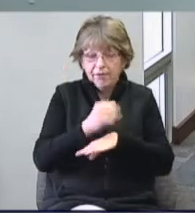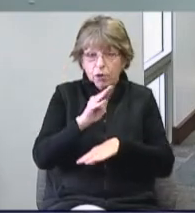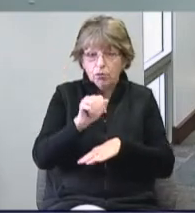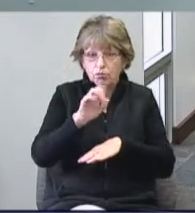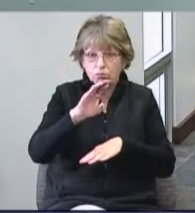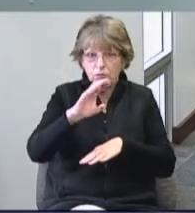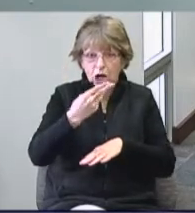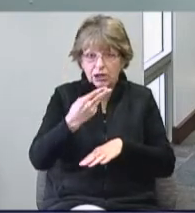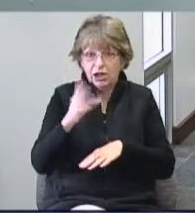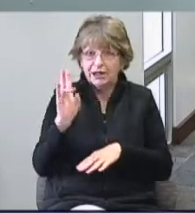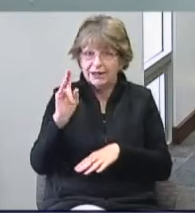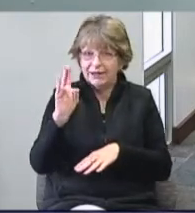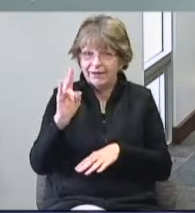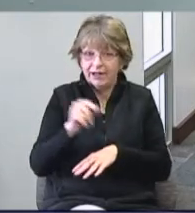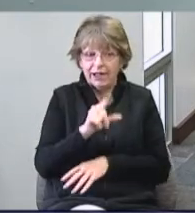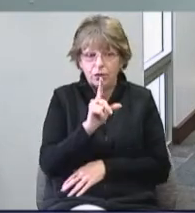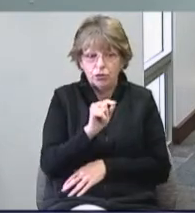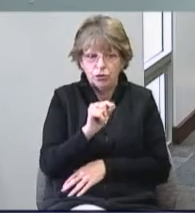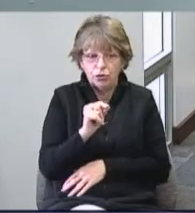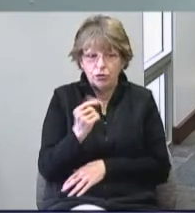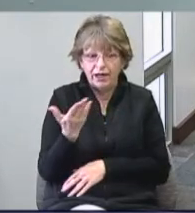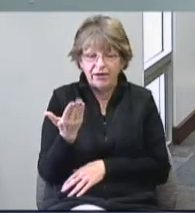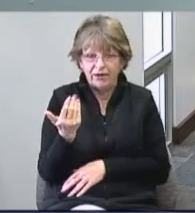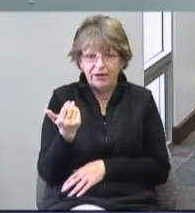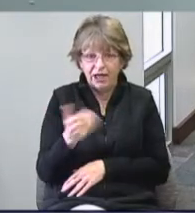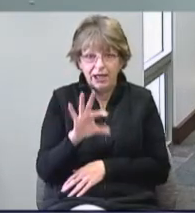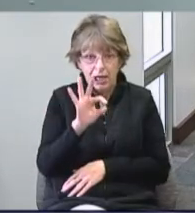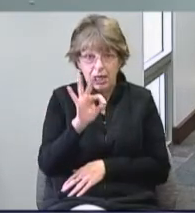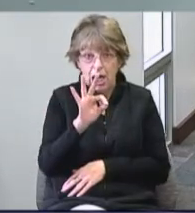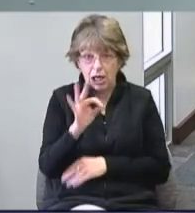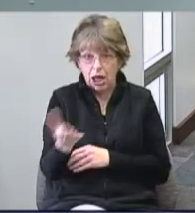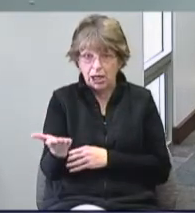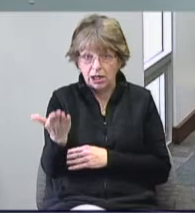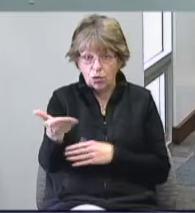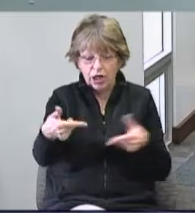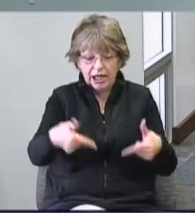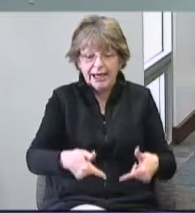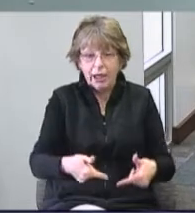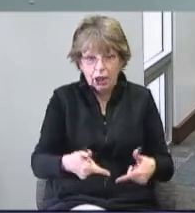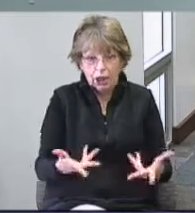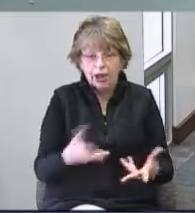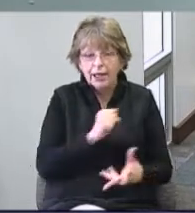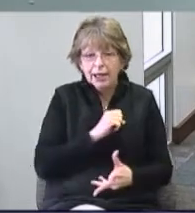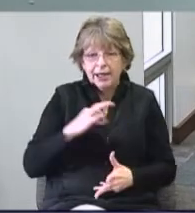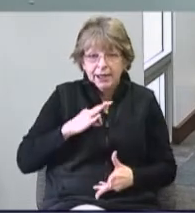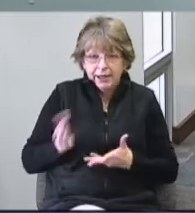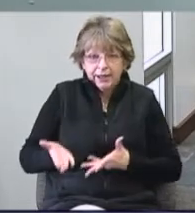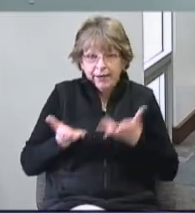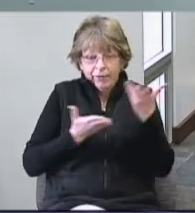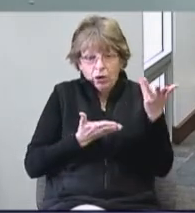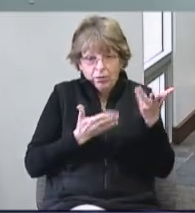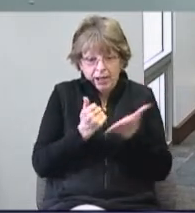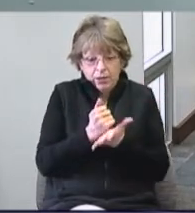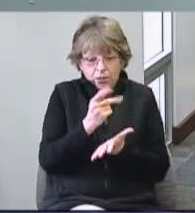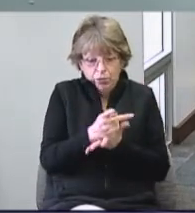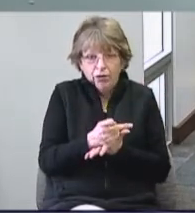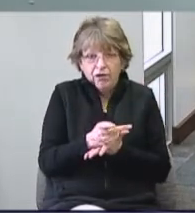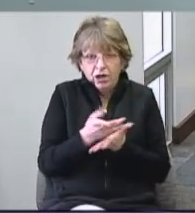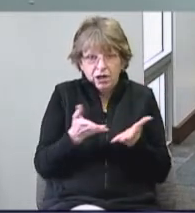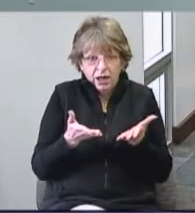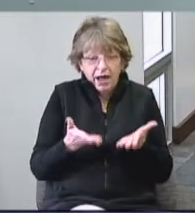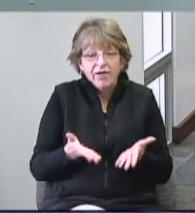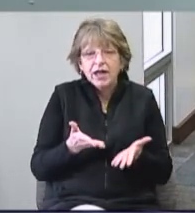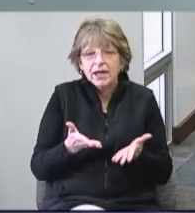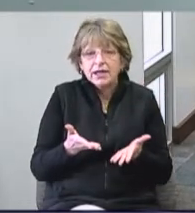17th, 2015 at 9 a.m. in this room. Staff would recommend approval of the resolution as